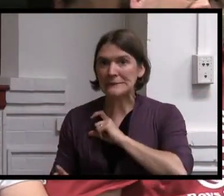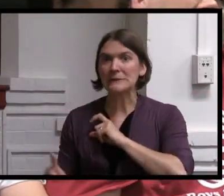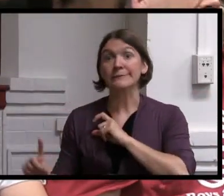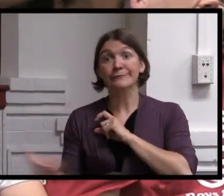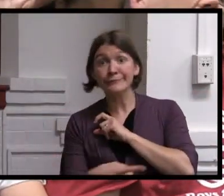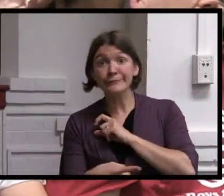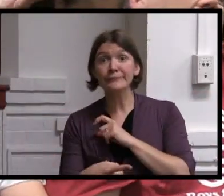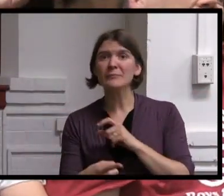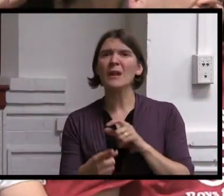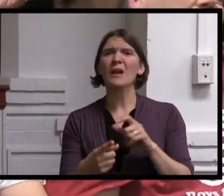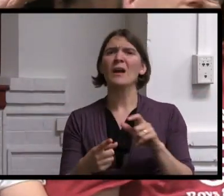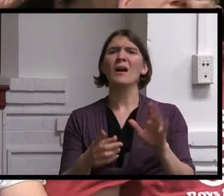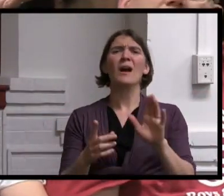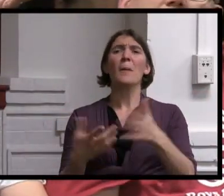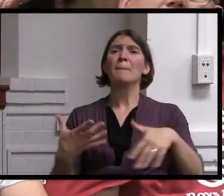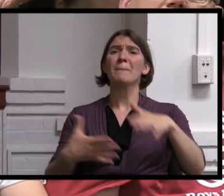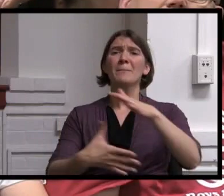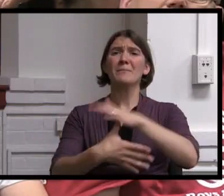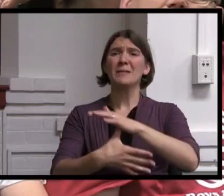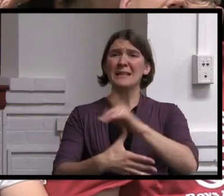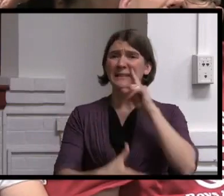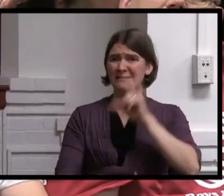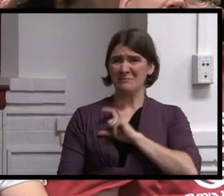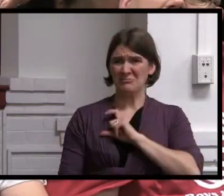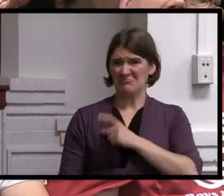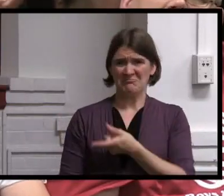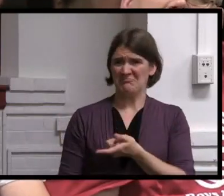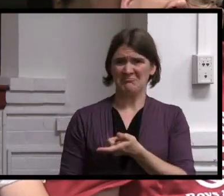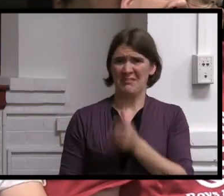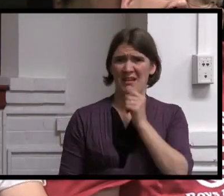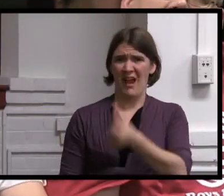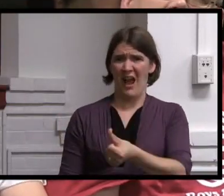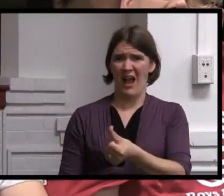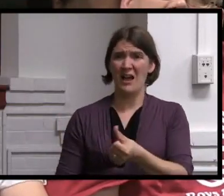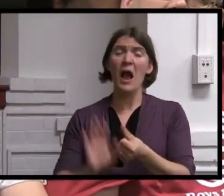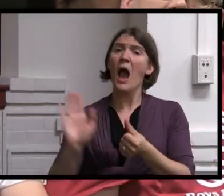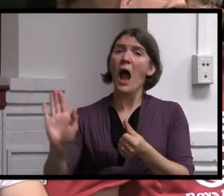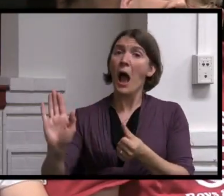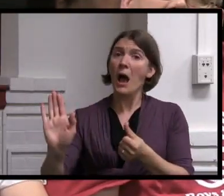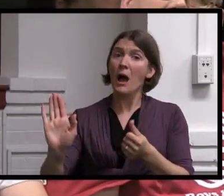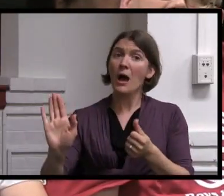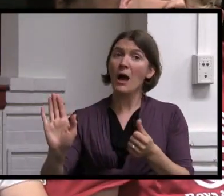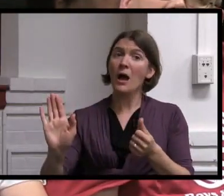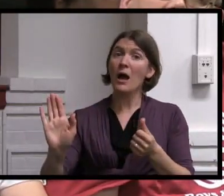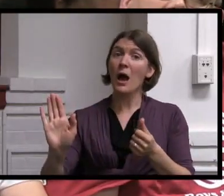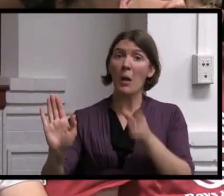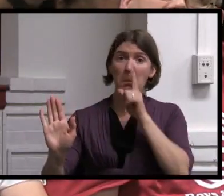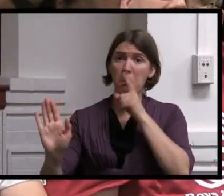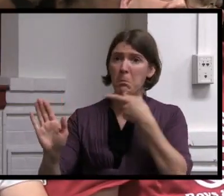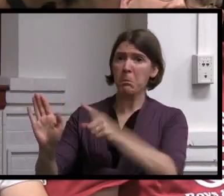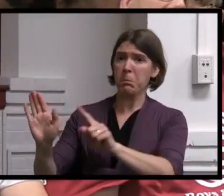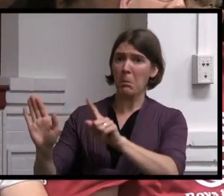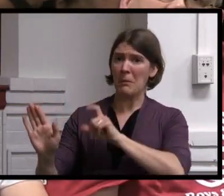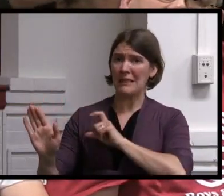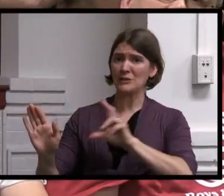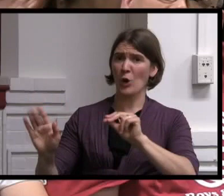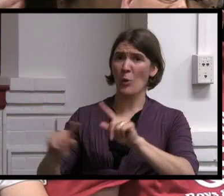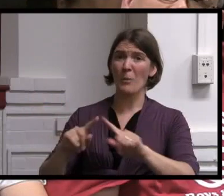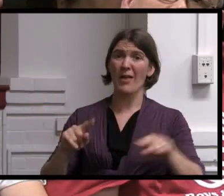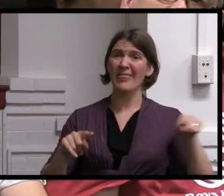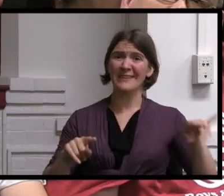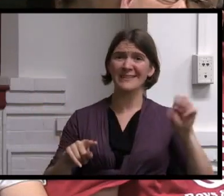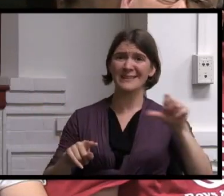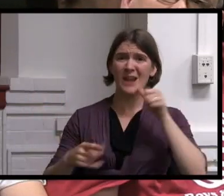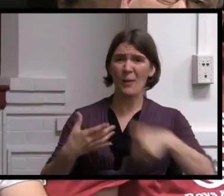you know what? That's not a priority for the police department. And that's not saying anything disrespectful about the police